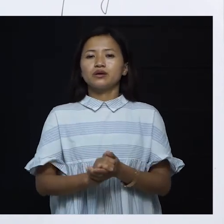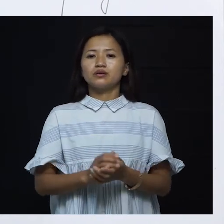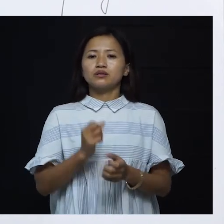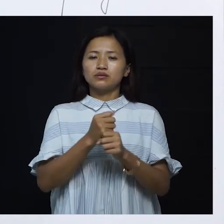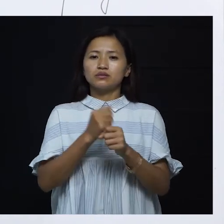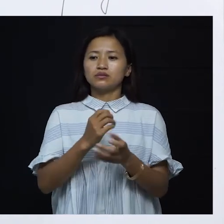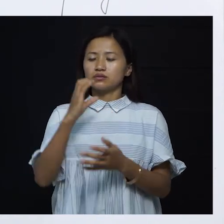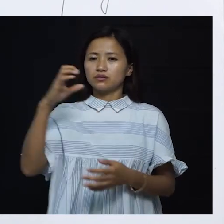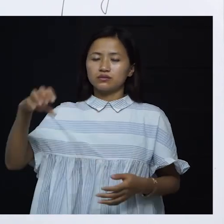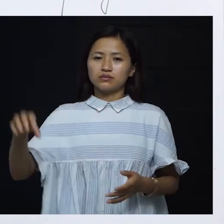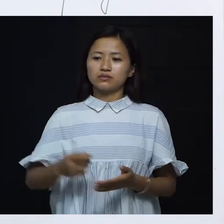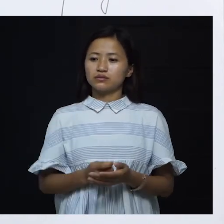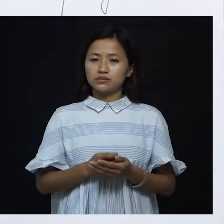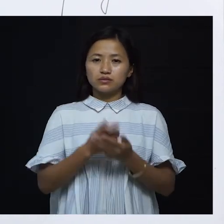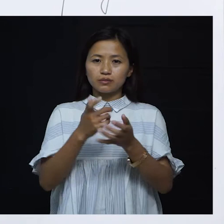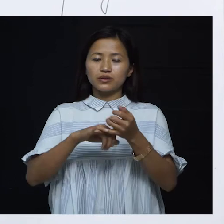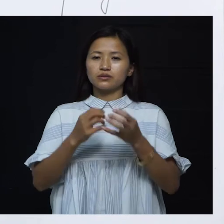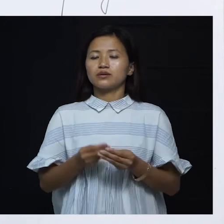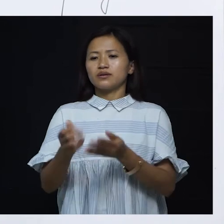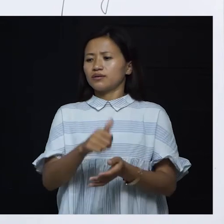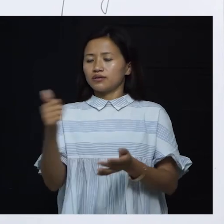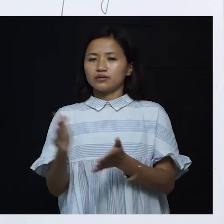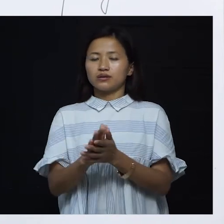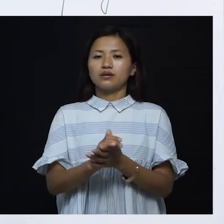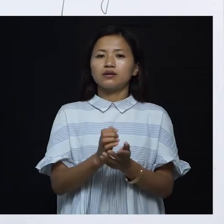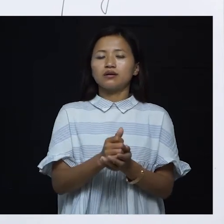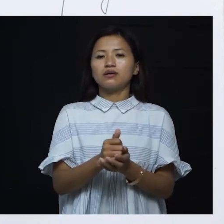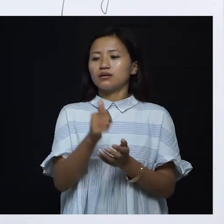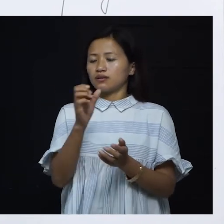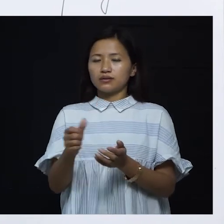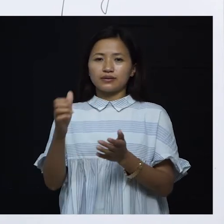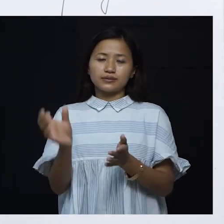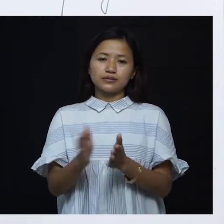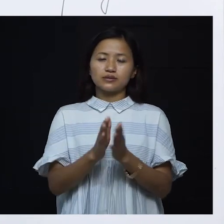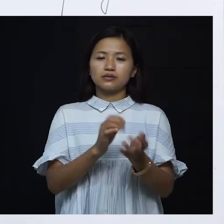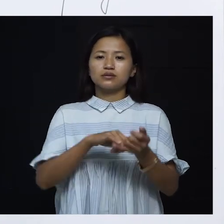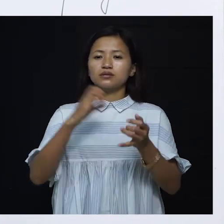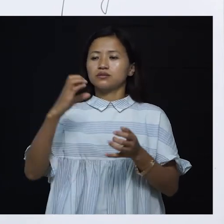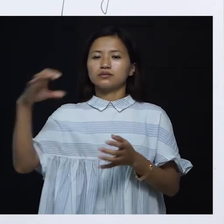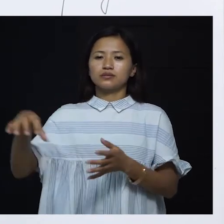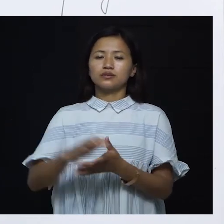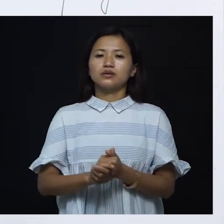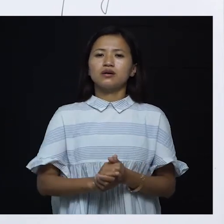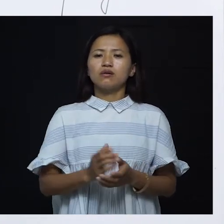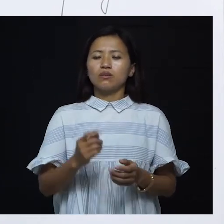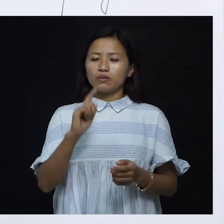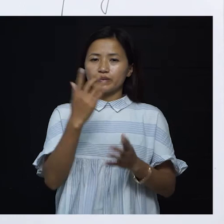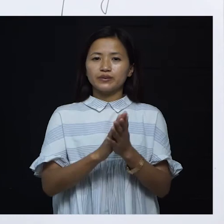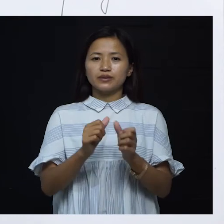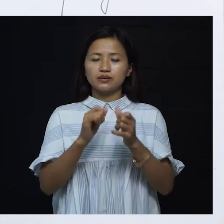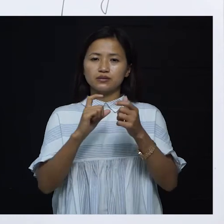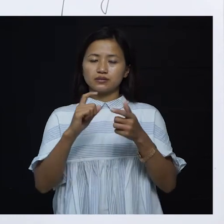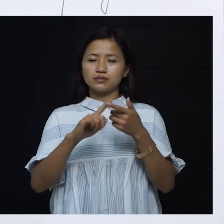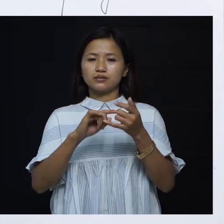the country do not supply to any other countries. So whenever there is only excess, they're allowed to